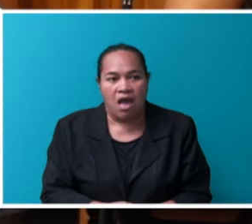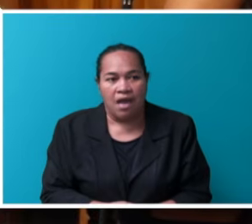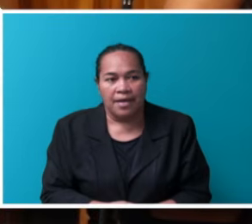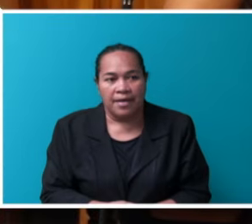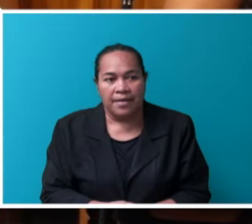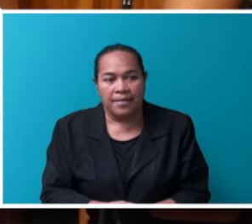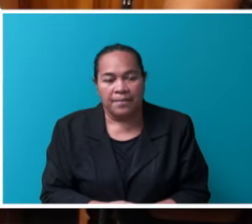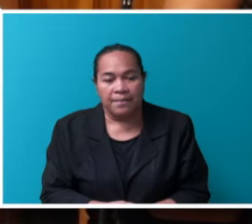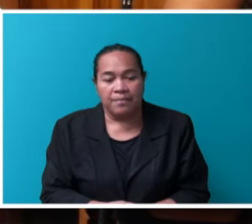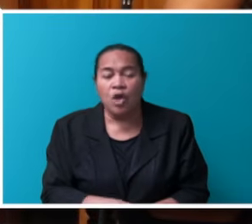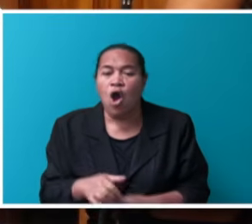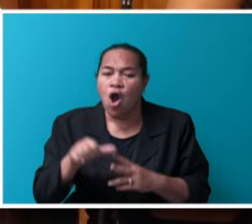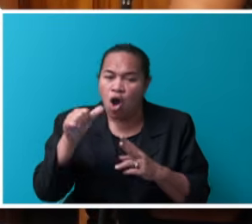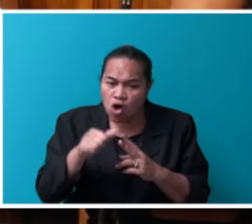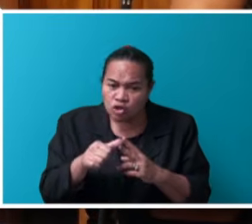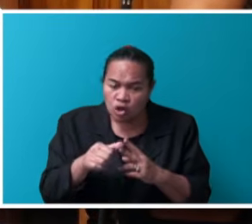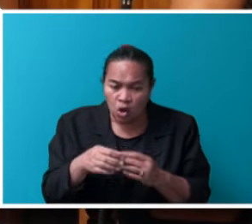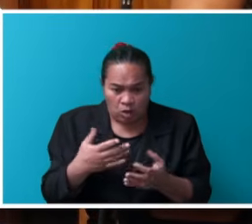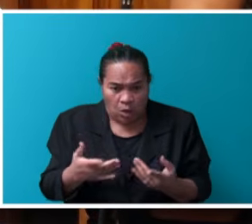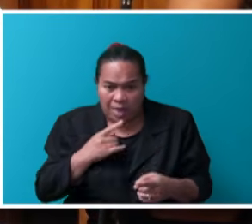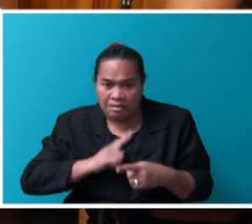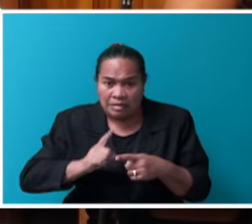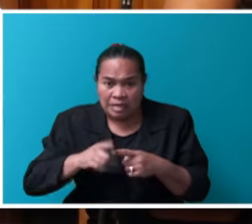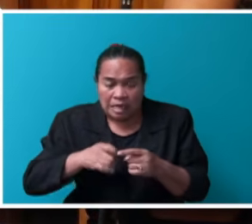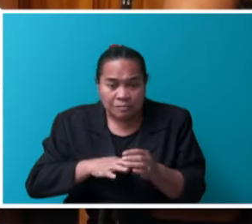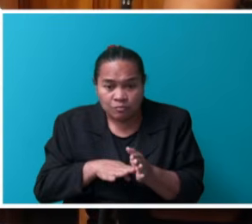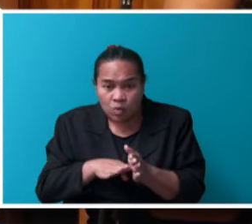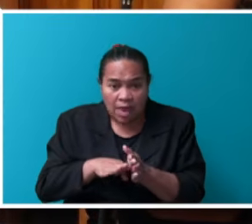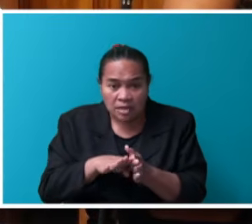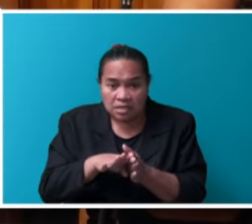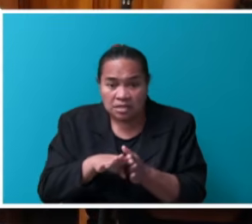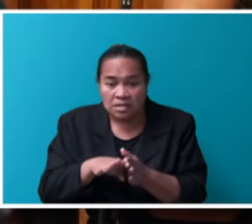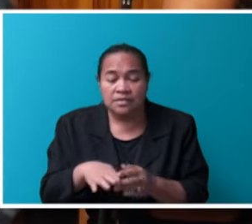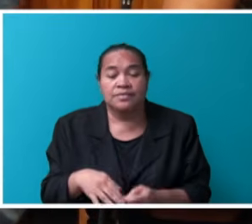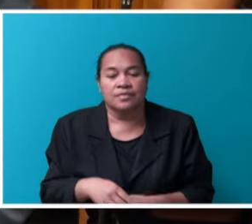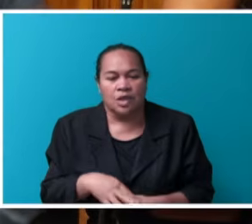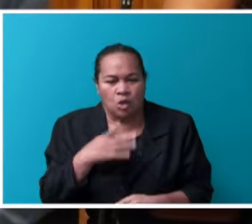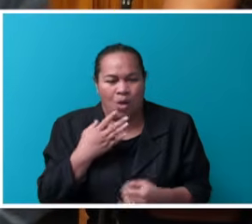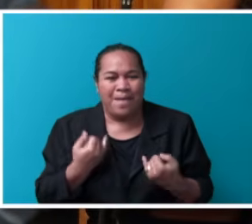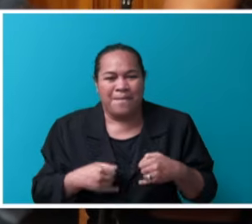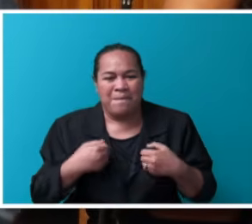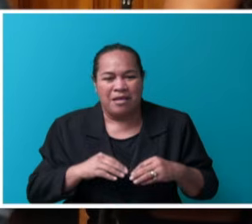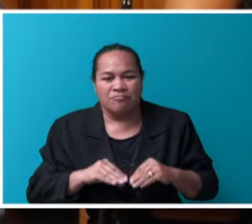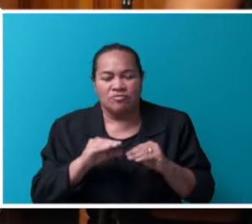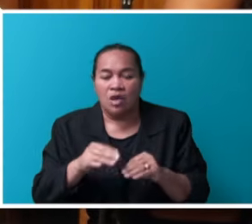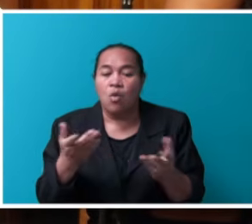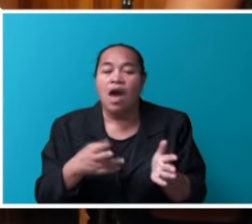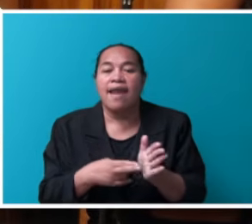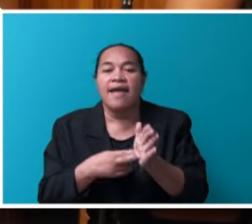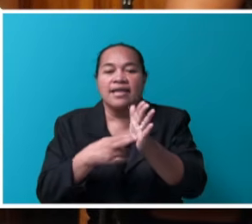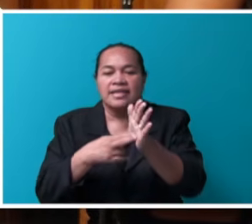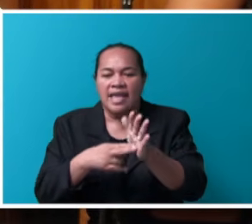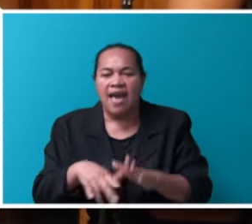Mr. Speaker, we are also rapidly progressing with the implementation of the Nandi Flood